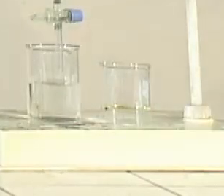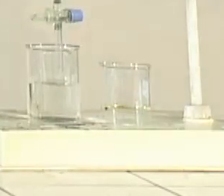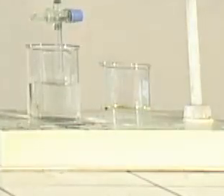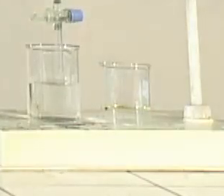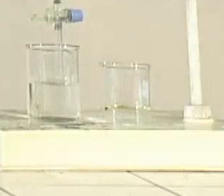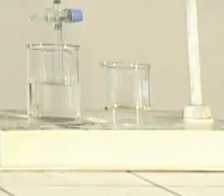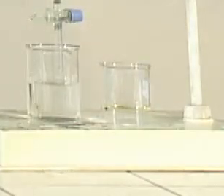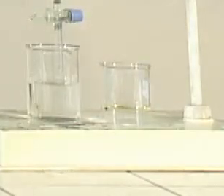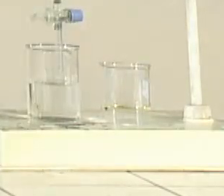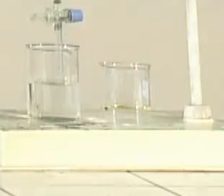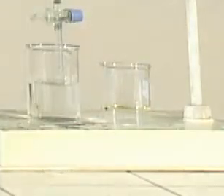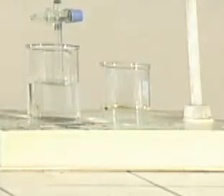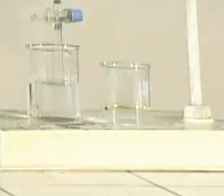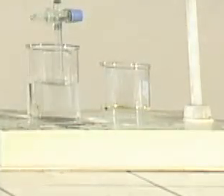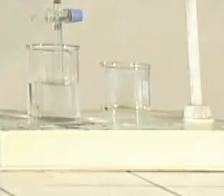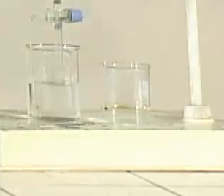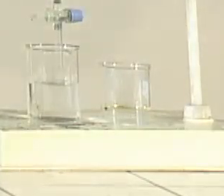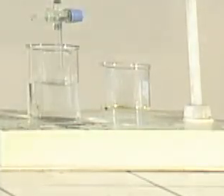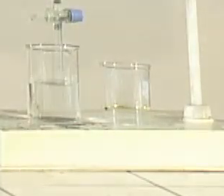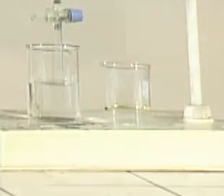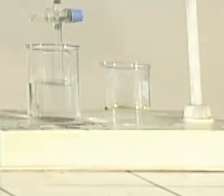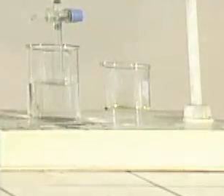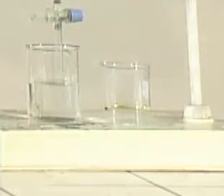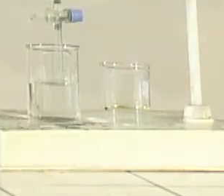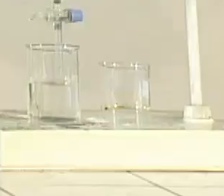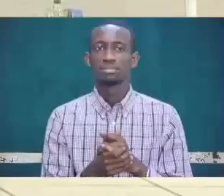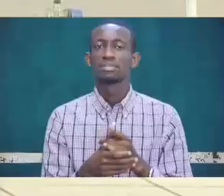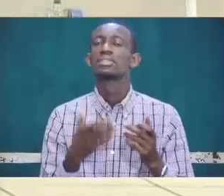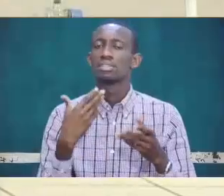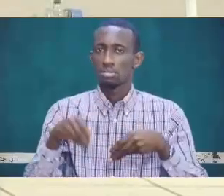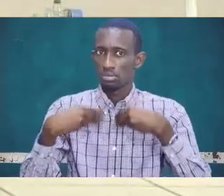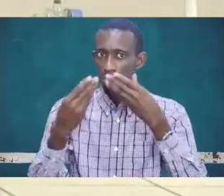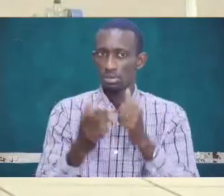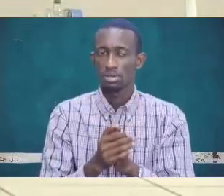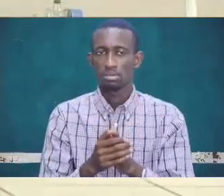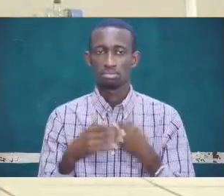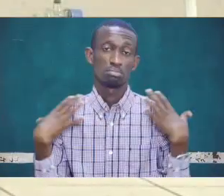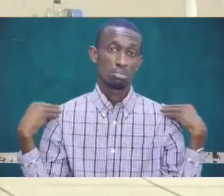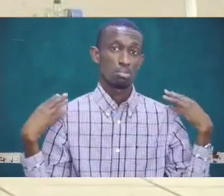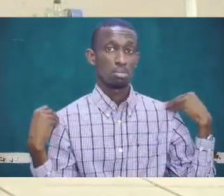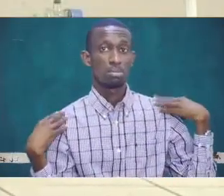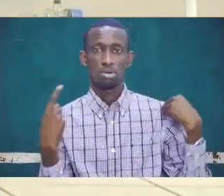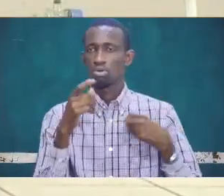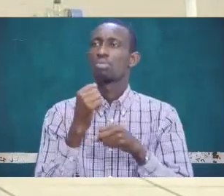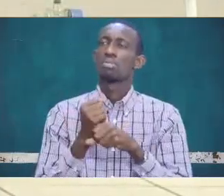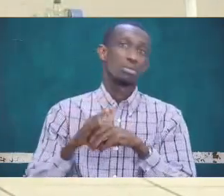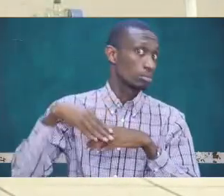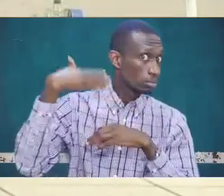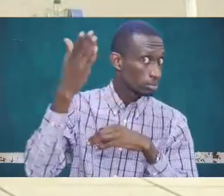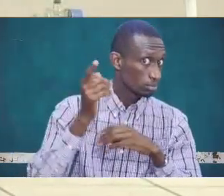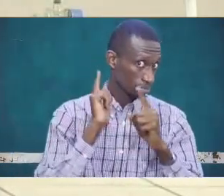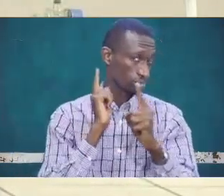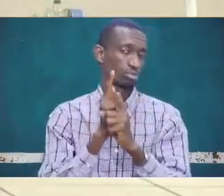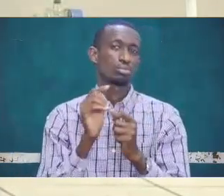I had for you today. If I wind up, I have to give you an exercise or homework that you can do. So next time when we